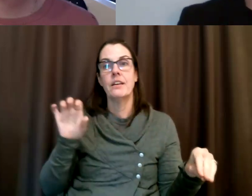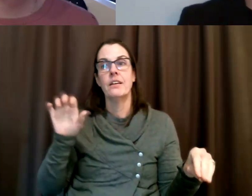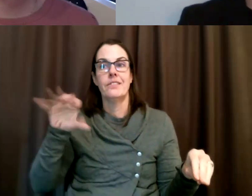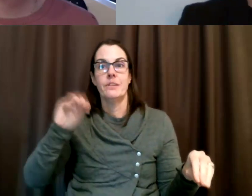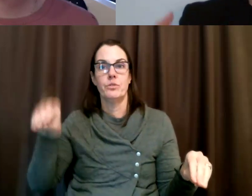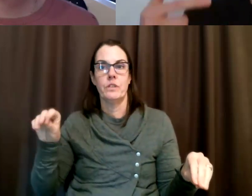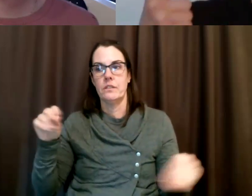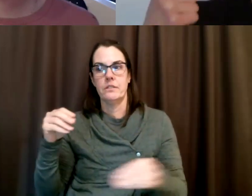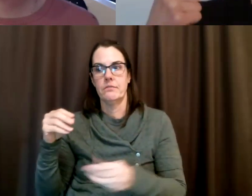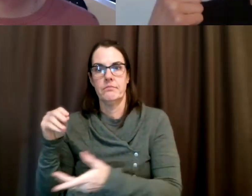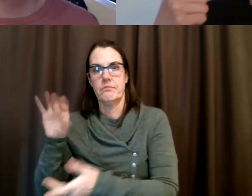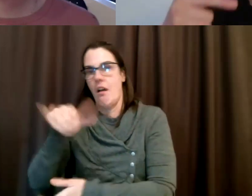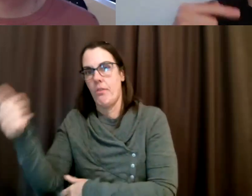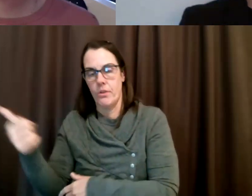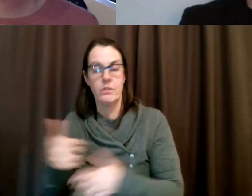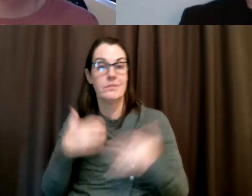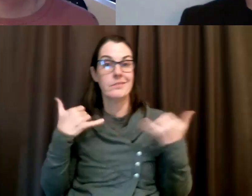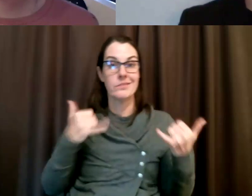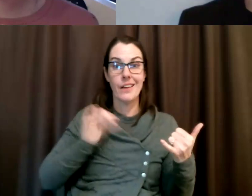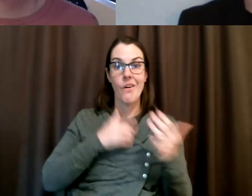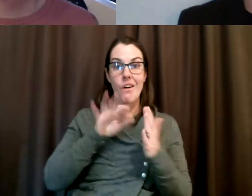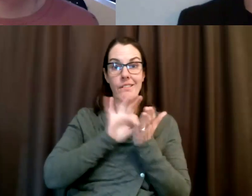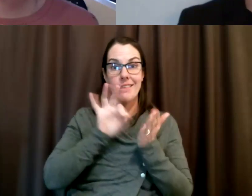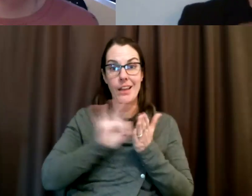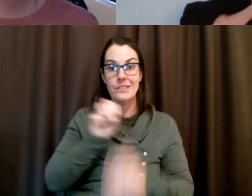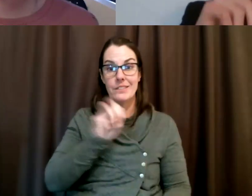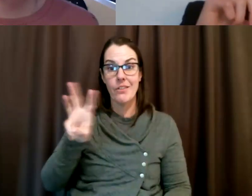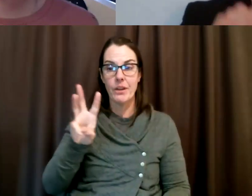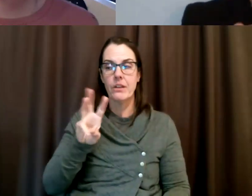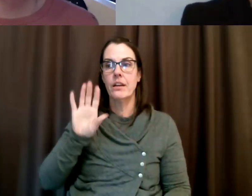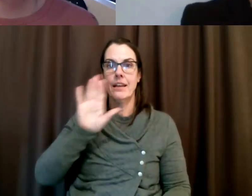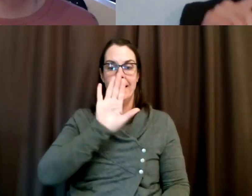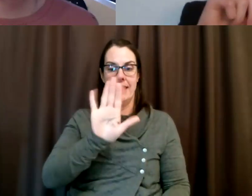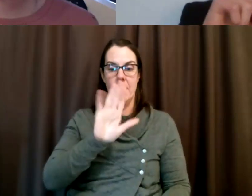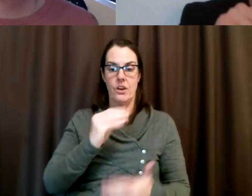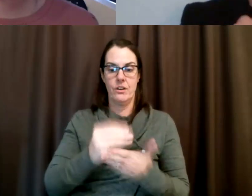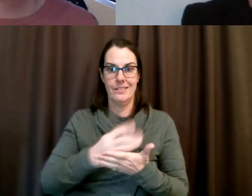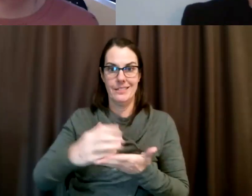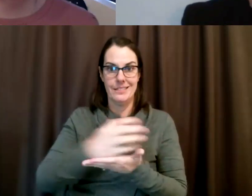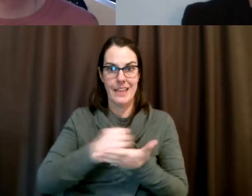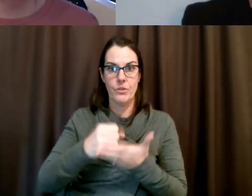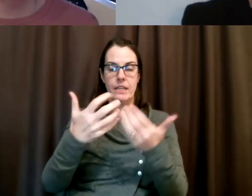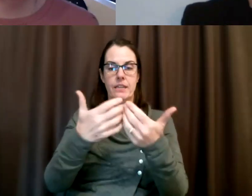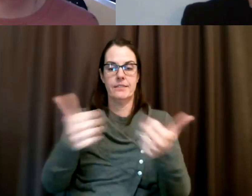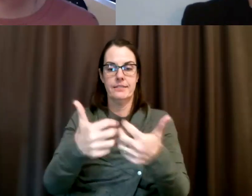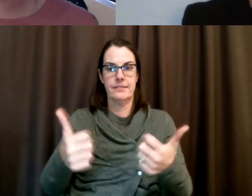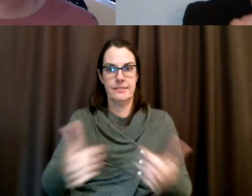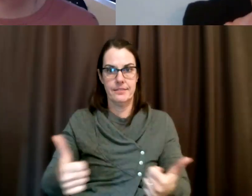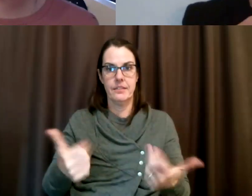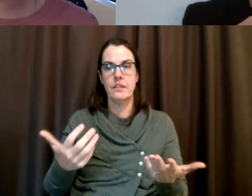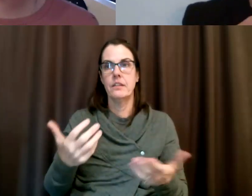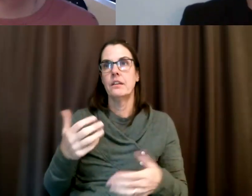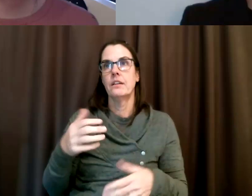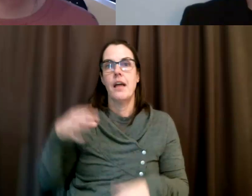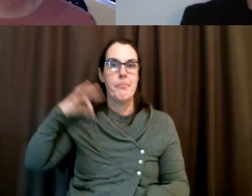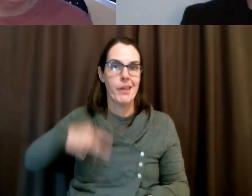accounting software is we need to break down their salary, their benefits, any